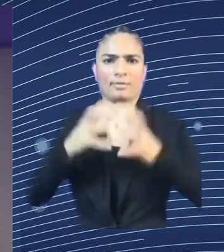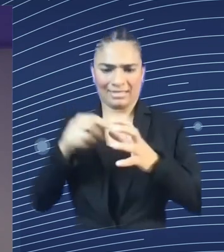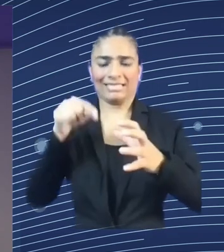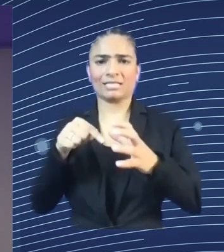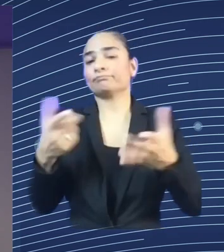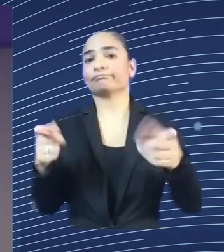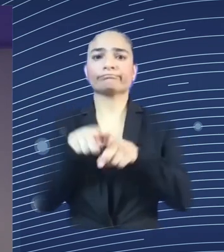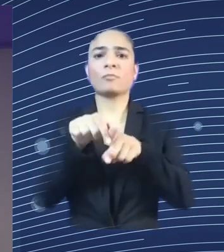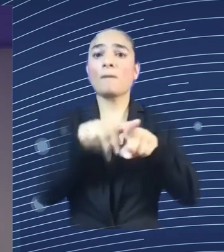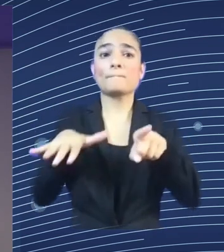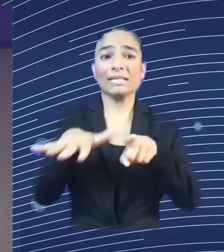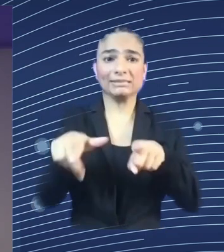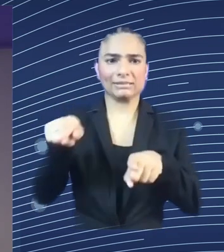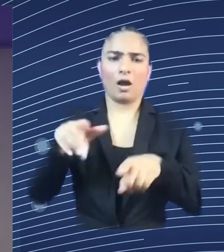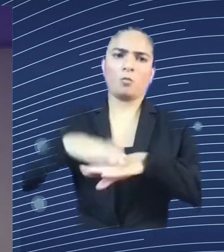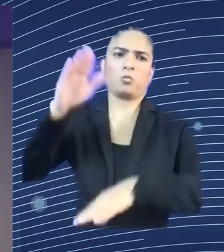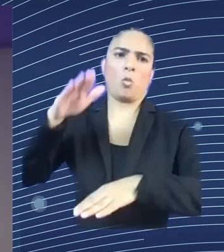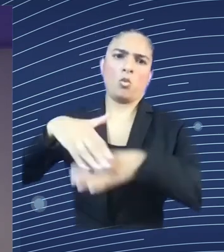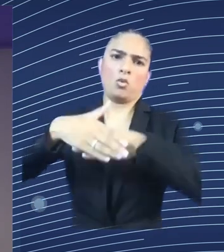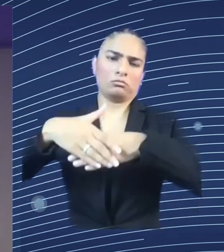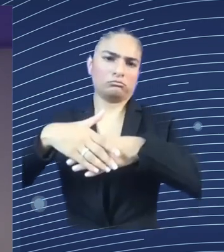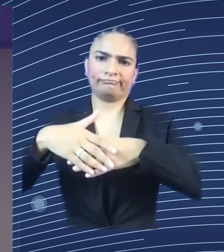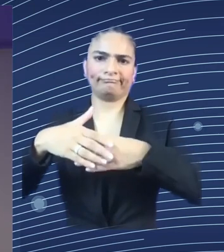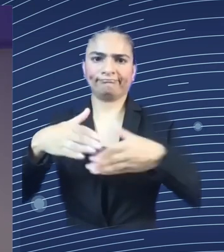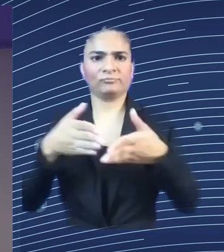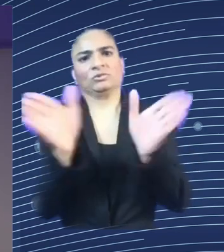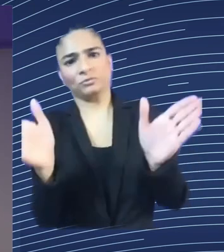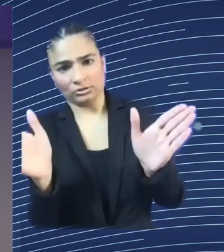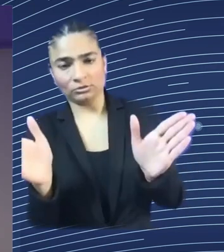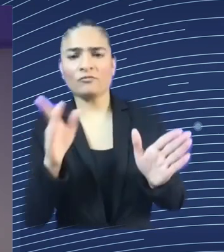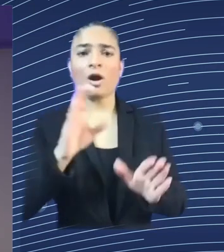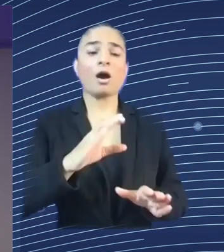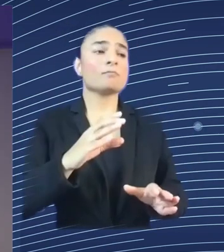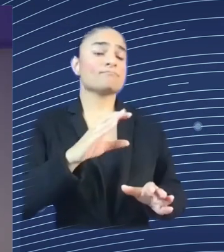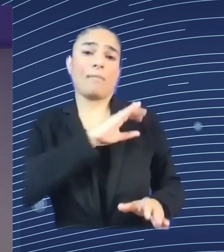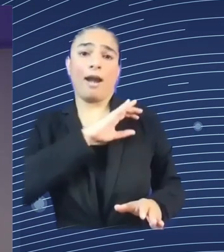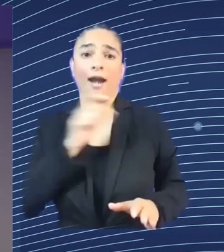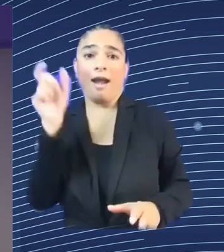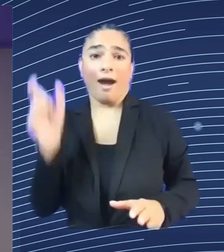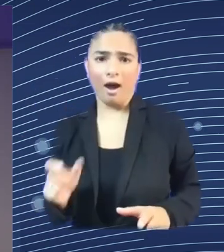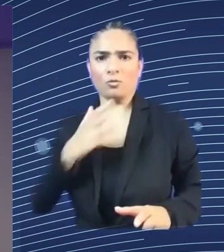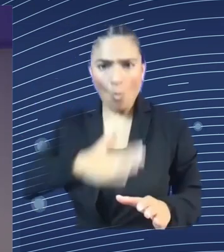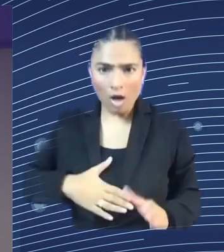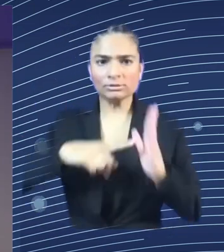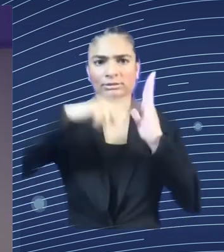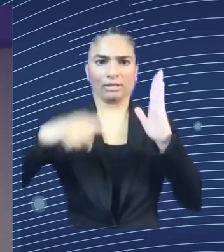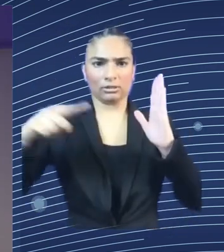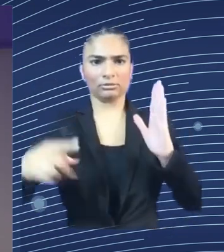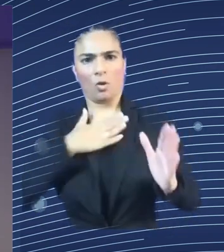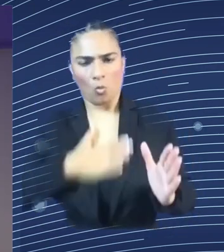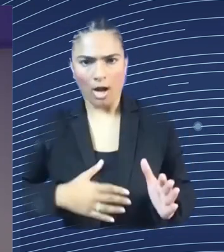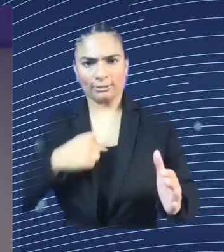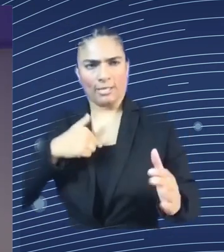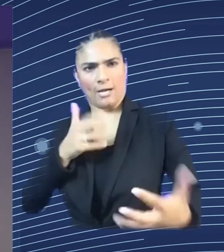an IT interface that enables them to have the raw data and then put the weighting themselves. We, of course,